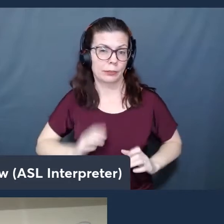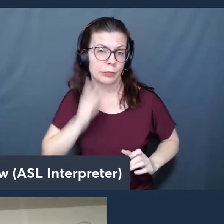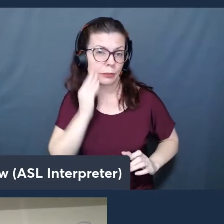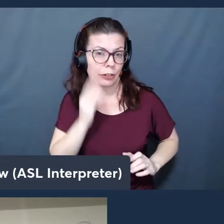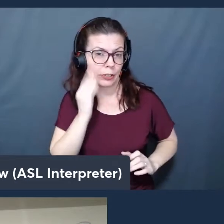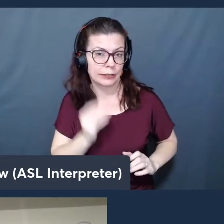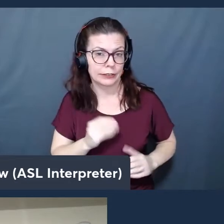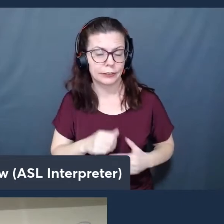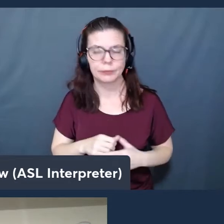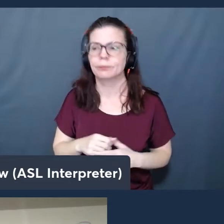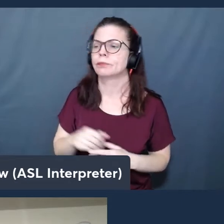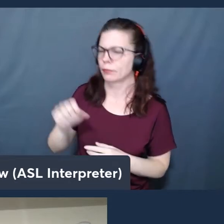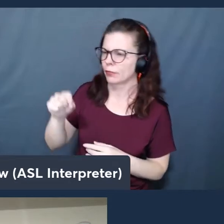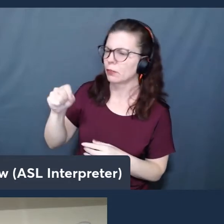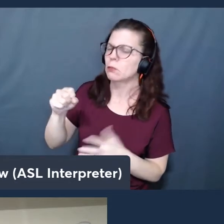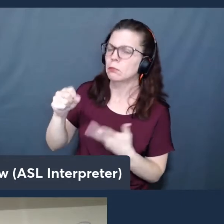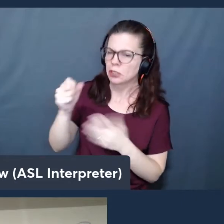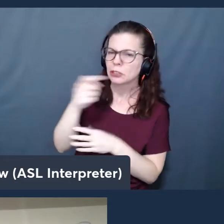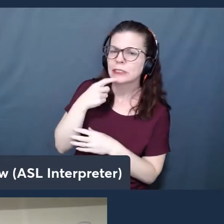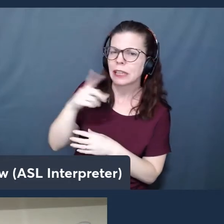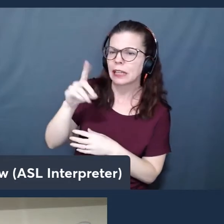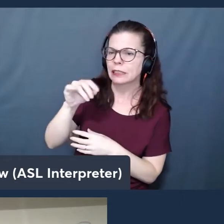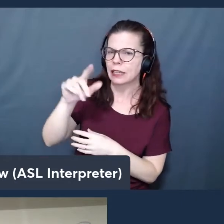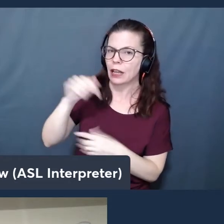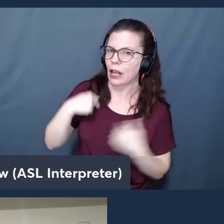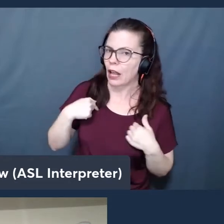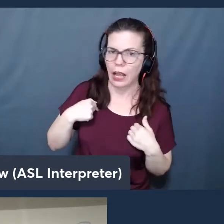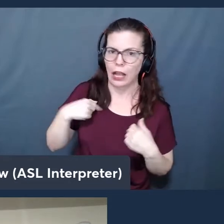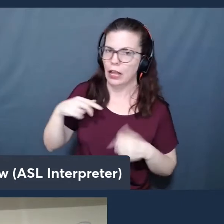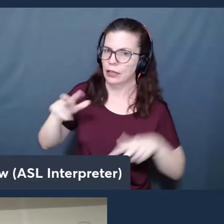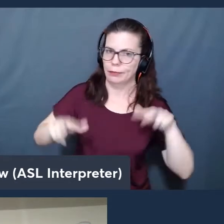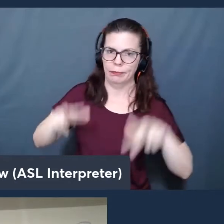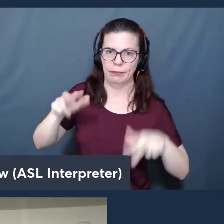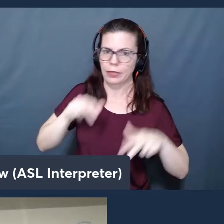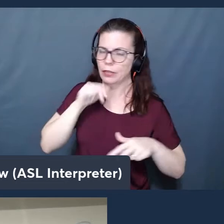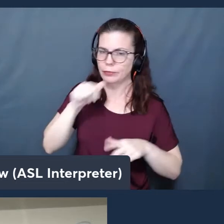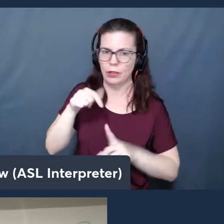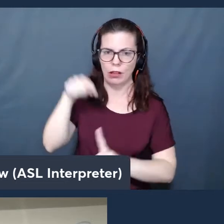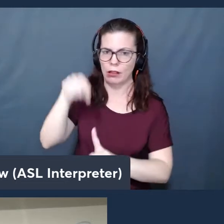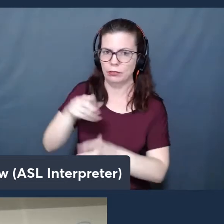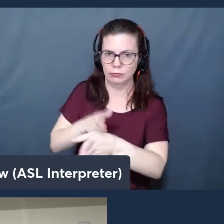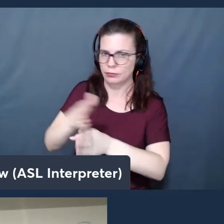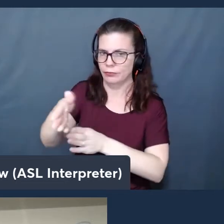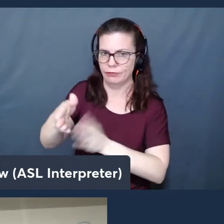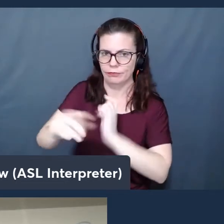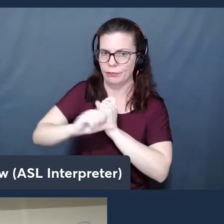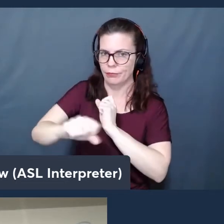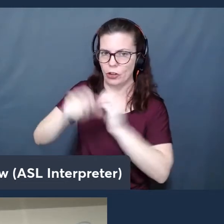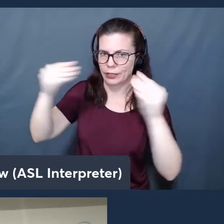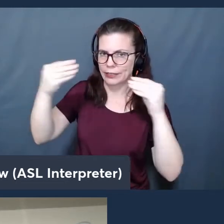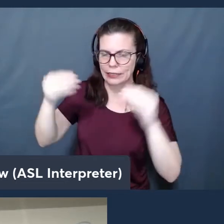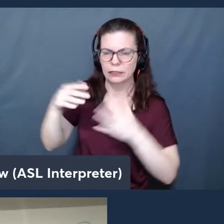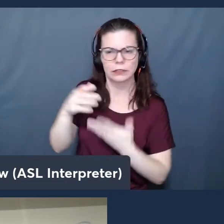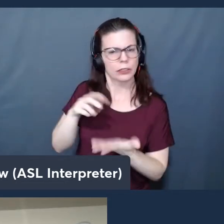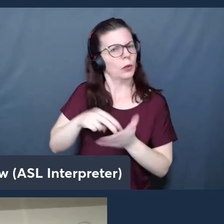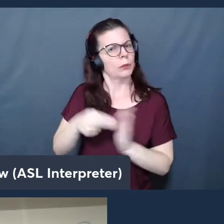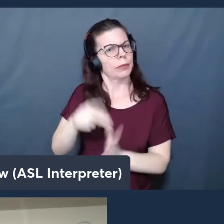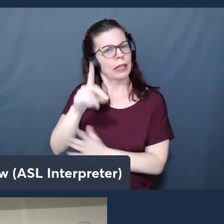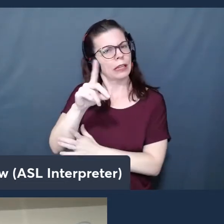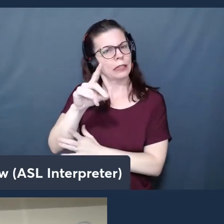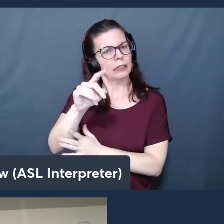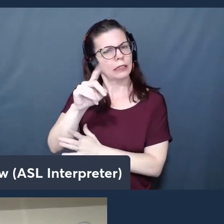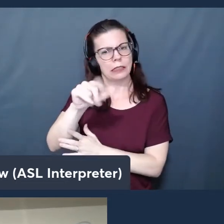kind of data are we talking here, right? So again, I'm a novice. I don't do this. I'm not in marketing and advertising. So what kind of data are we talking